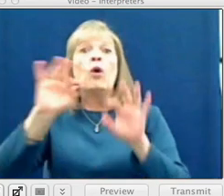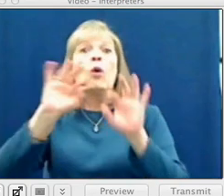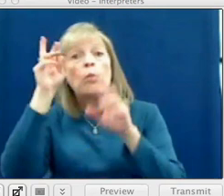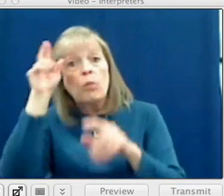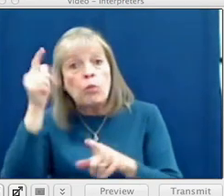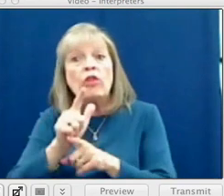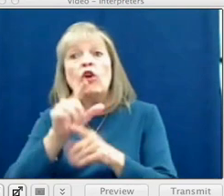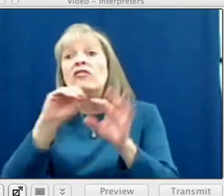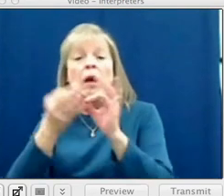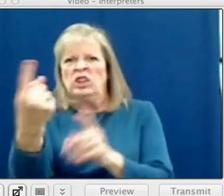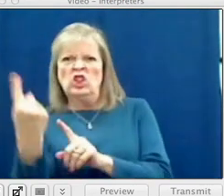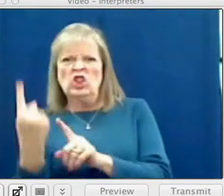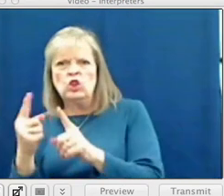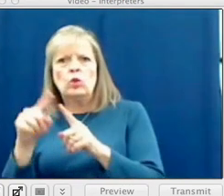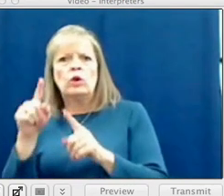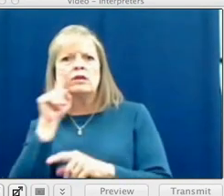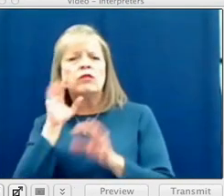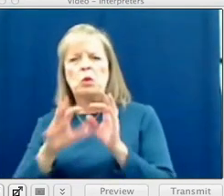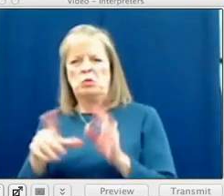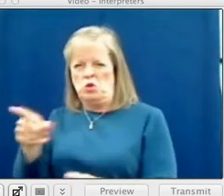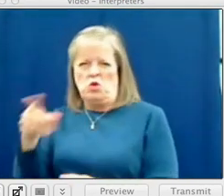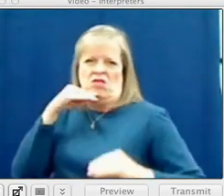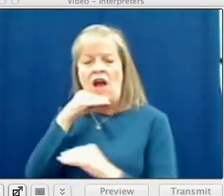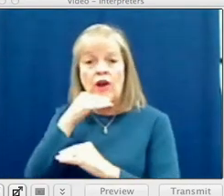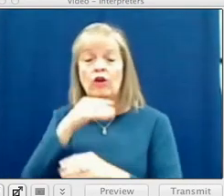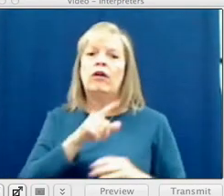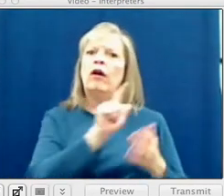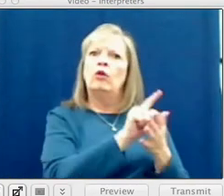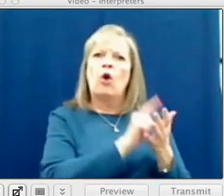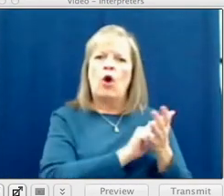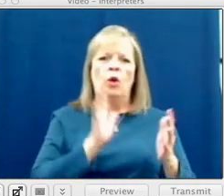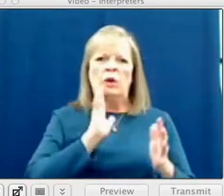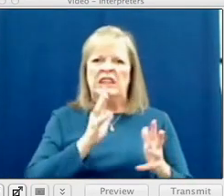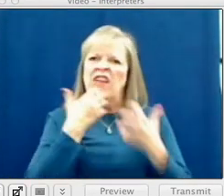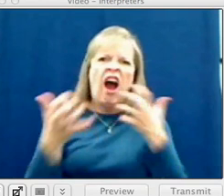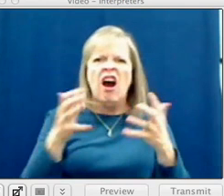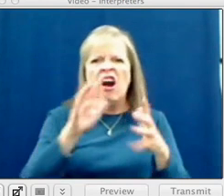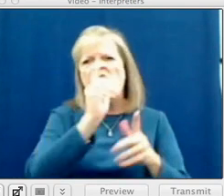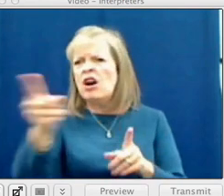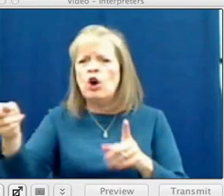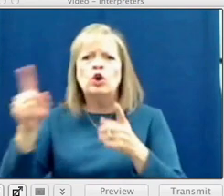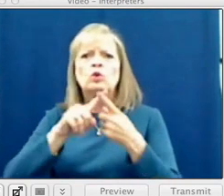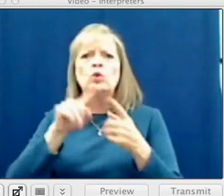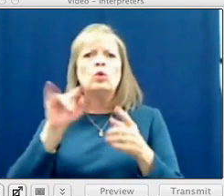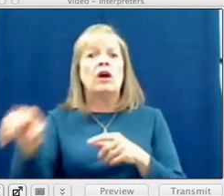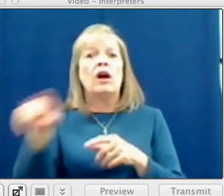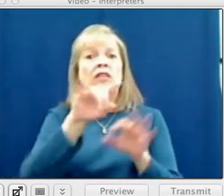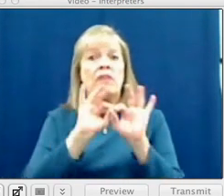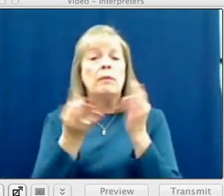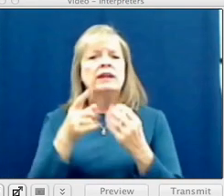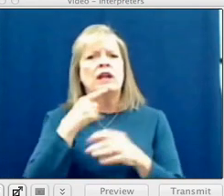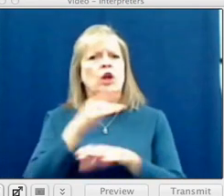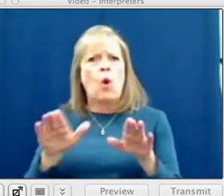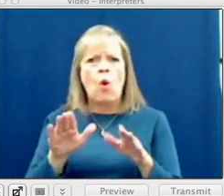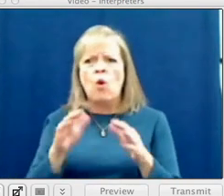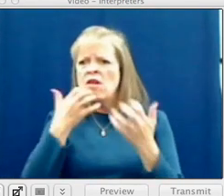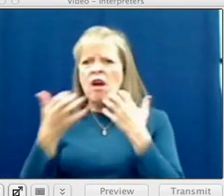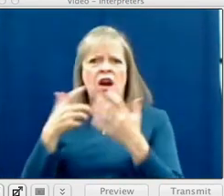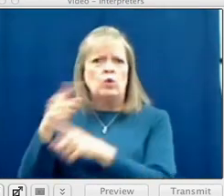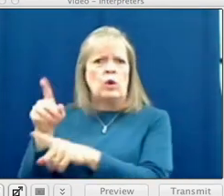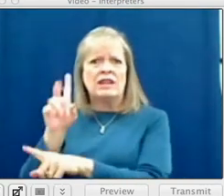liar. The lawyer would have to yell at the family members to keep them from yelling at the deaf interpreter and each other. The patient